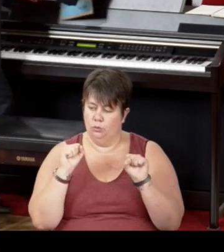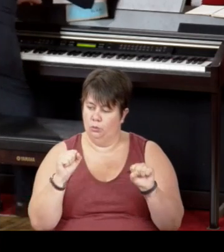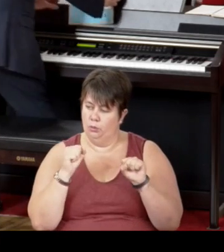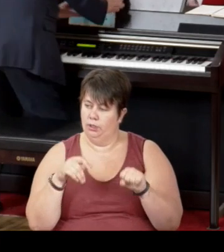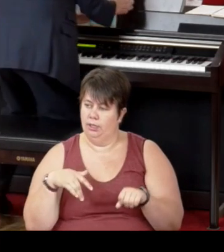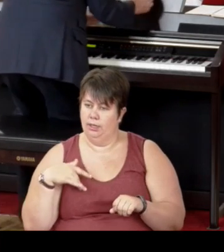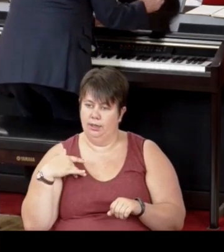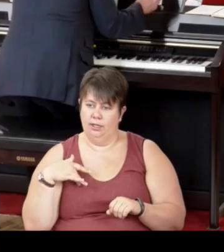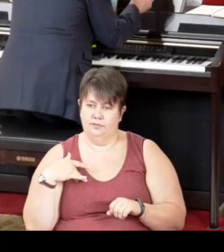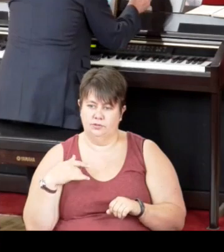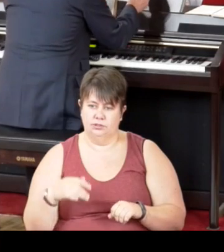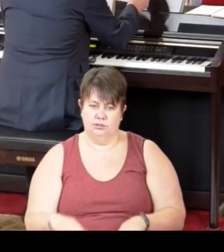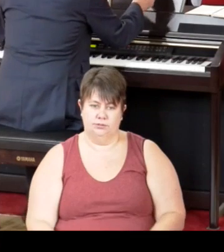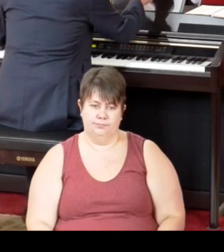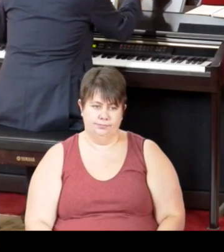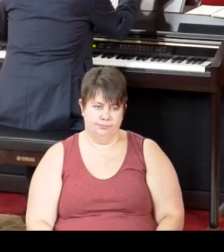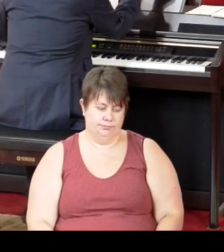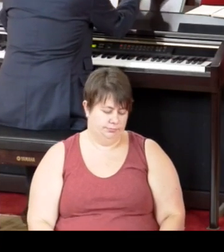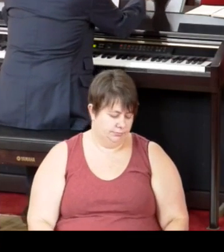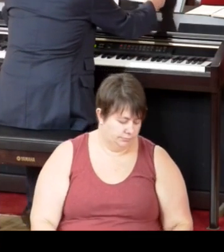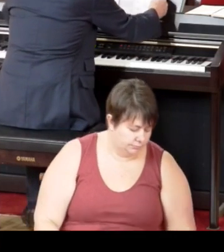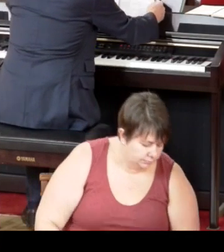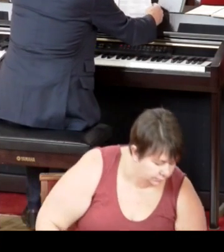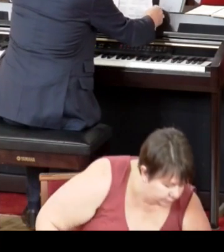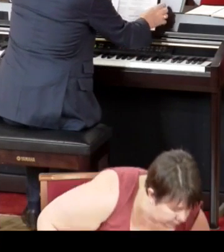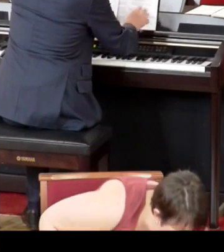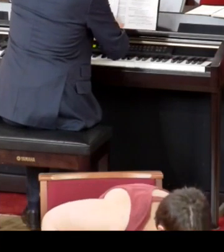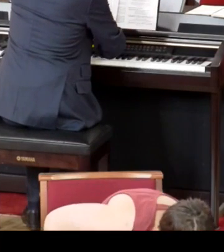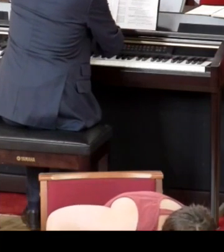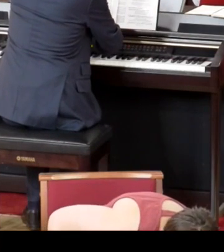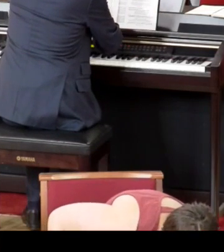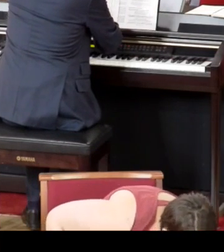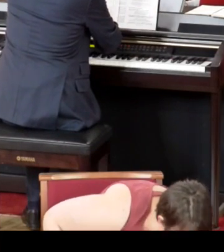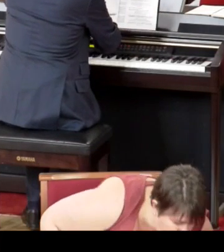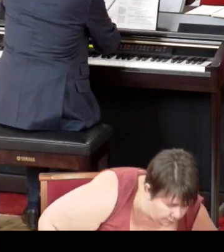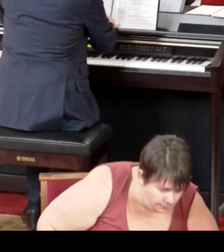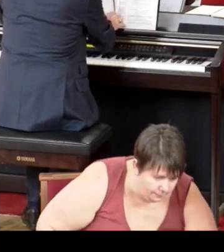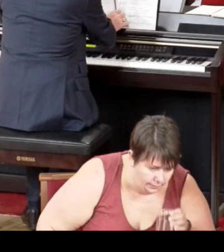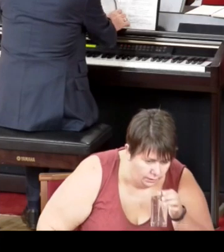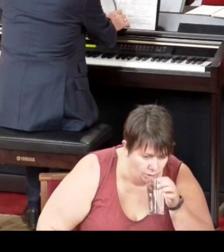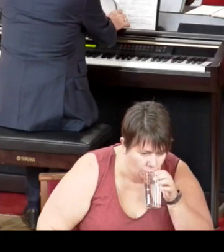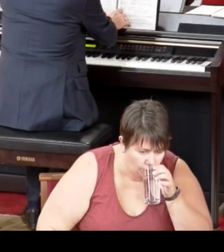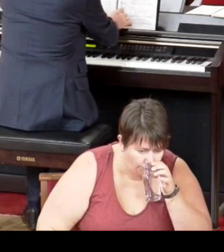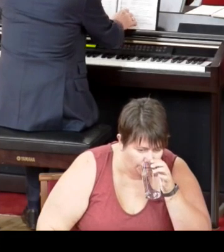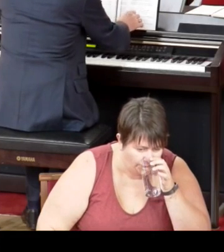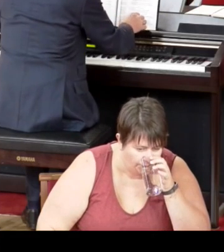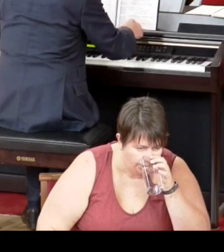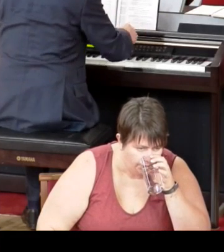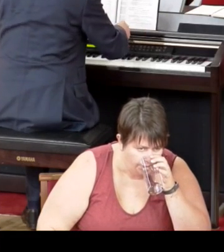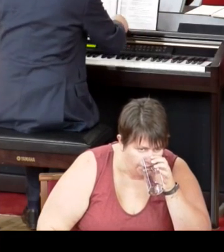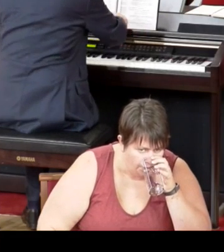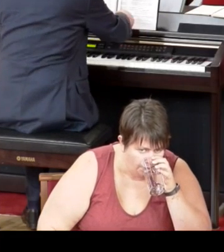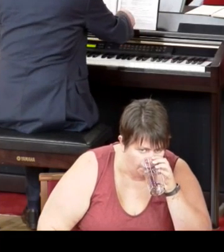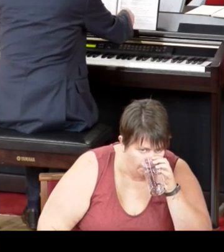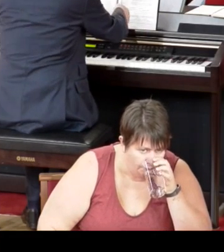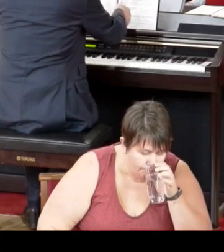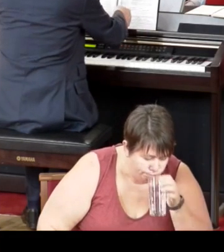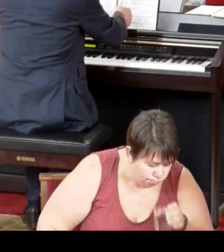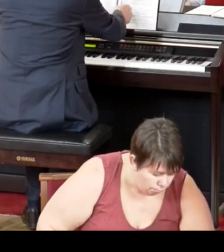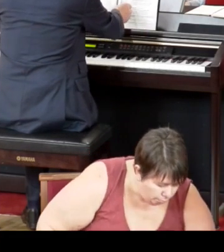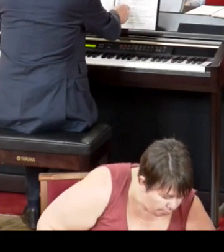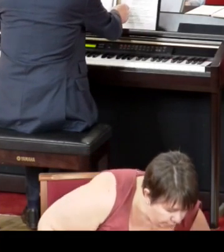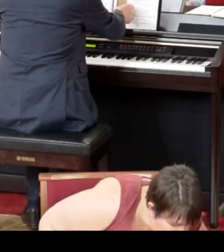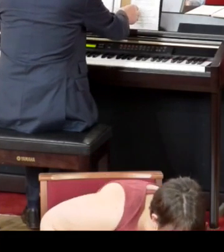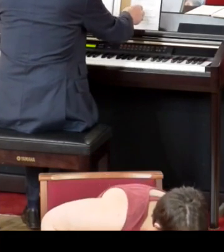Me a Channel of Your Peace." It's a song which really captures the contrast between Christian living and